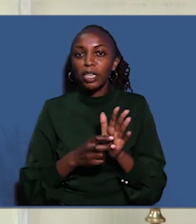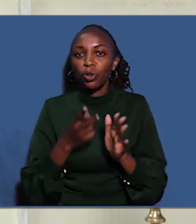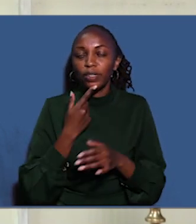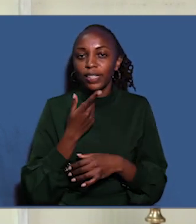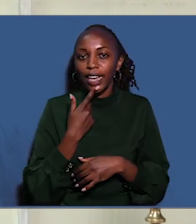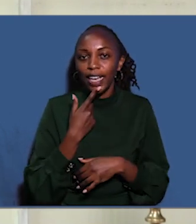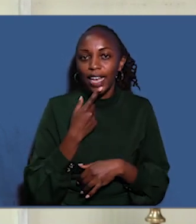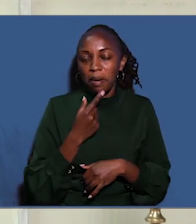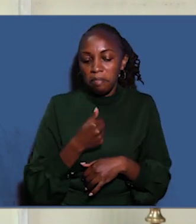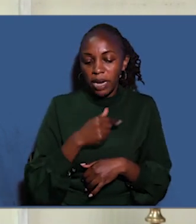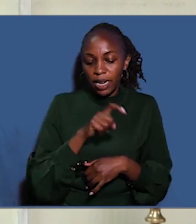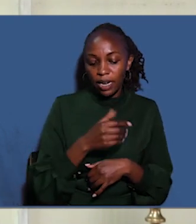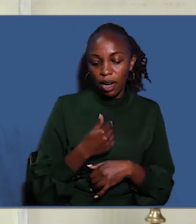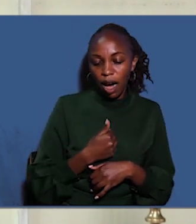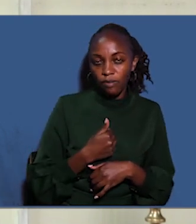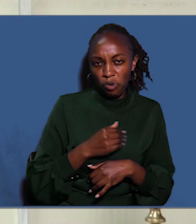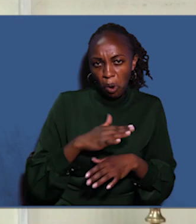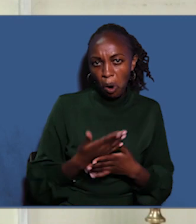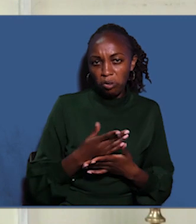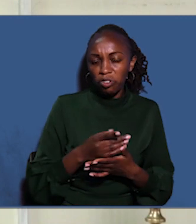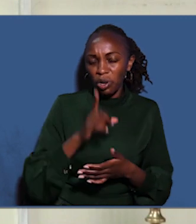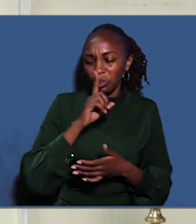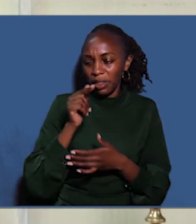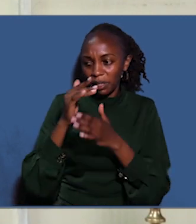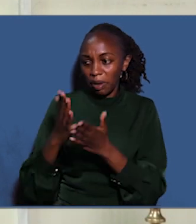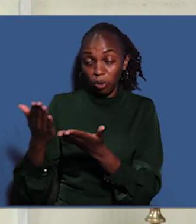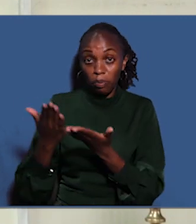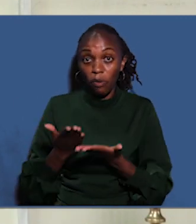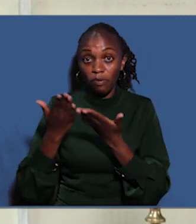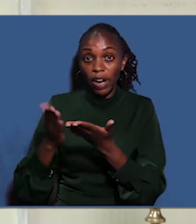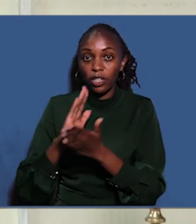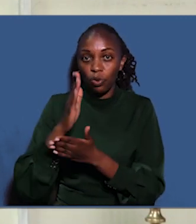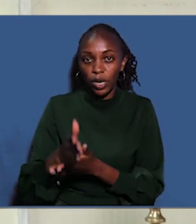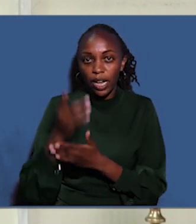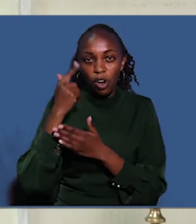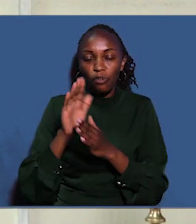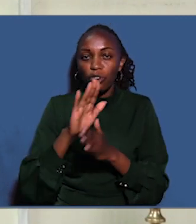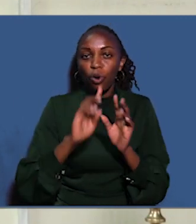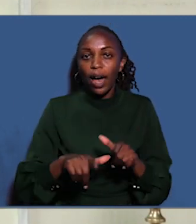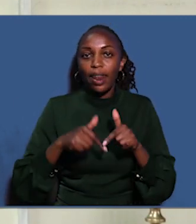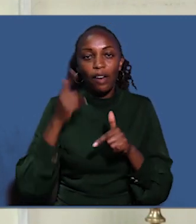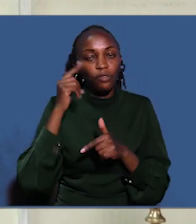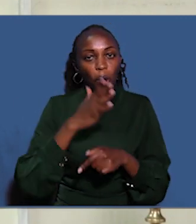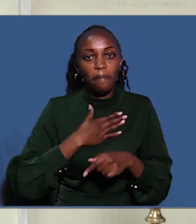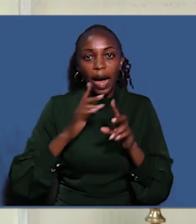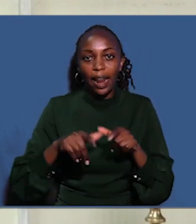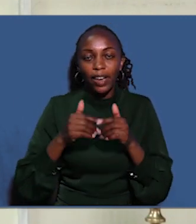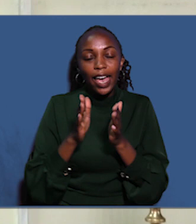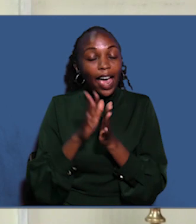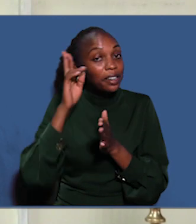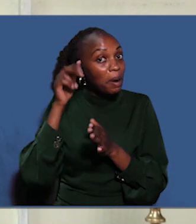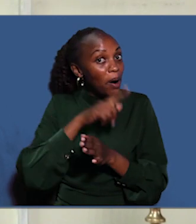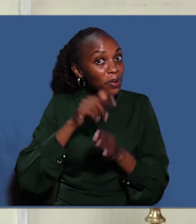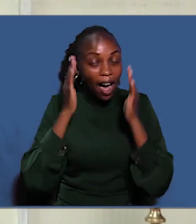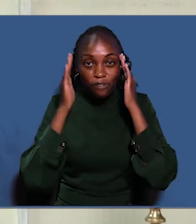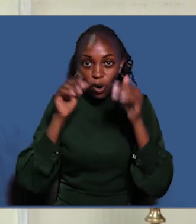need. Or you're assured that this one will be provided. So the provision of peace for your life or my life. And remember, we are only focusing